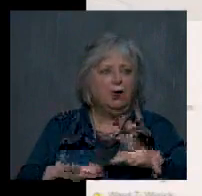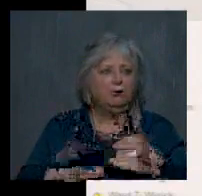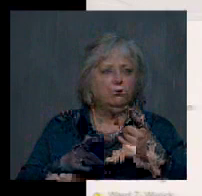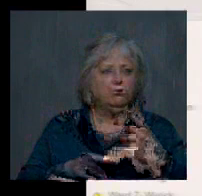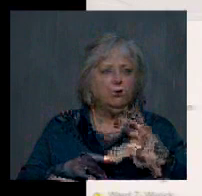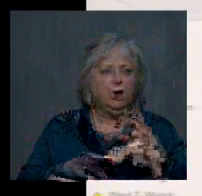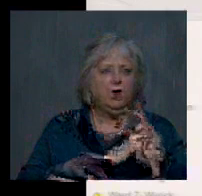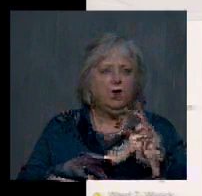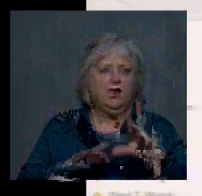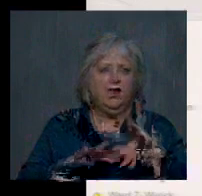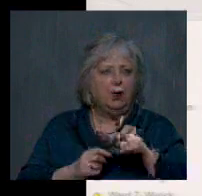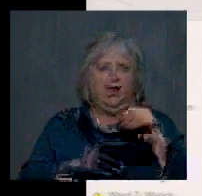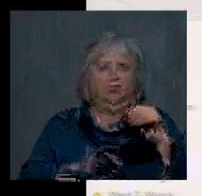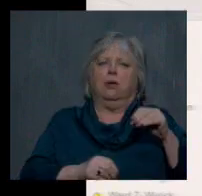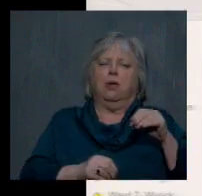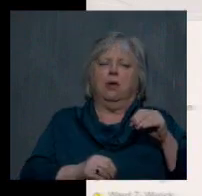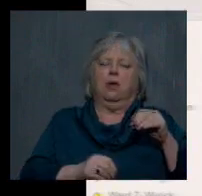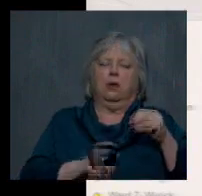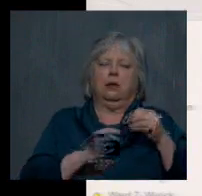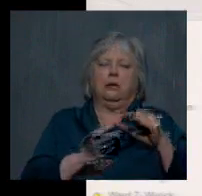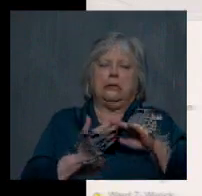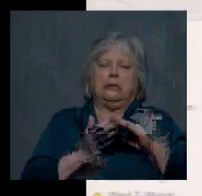Where are they out?